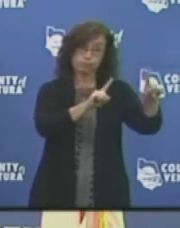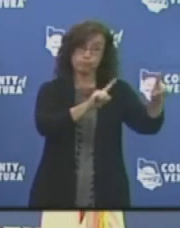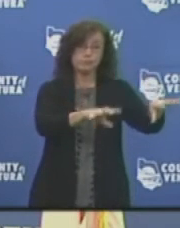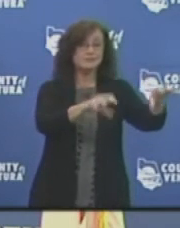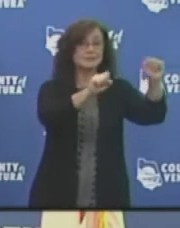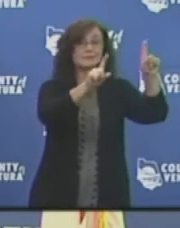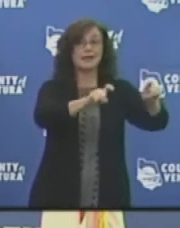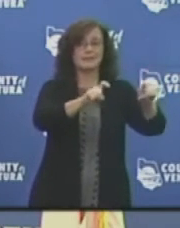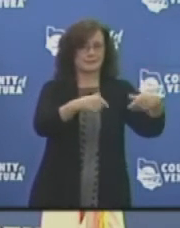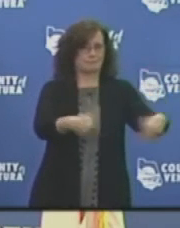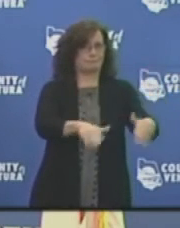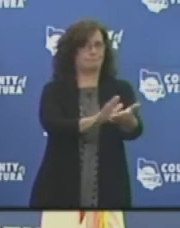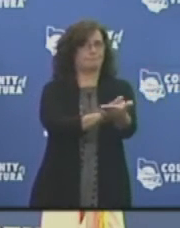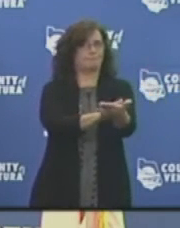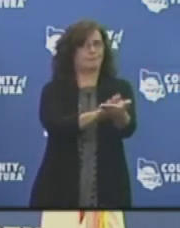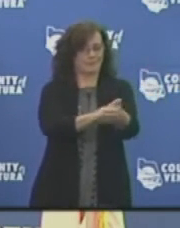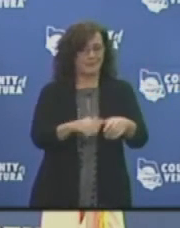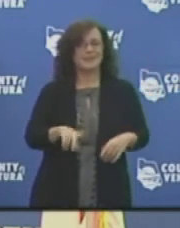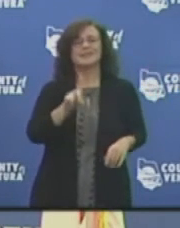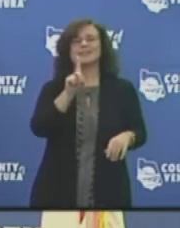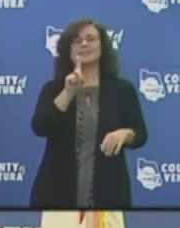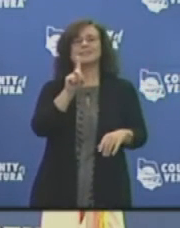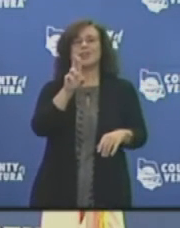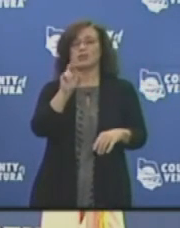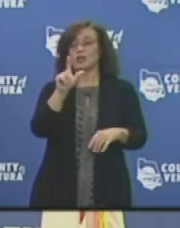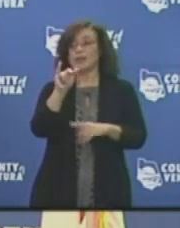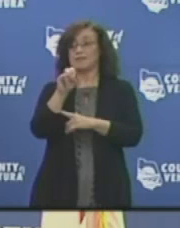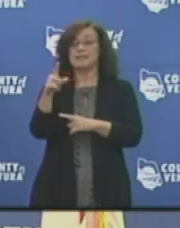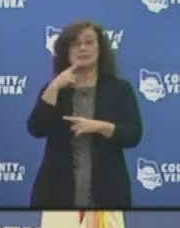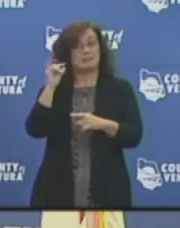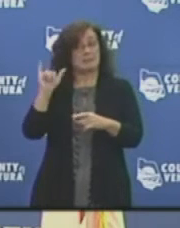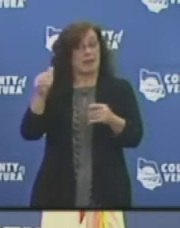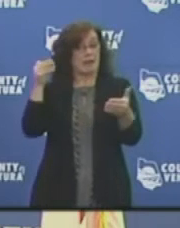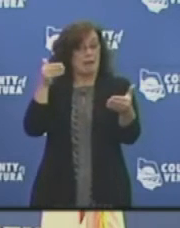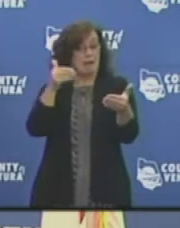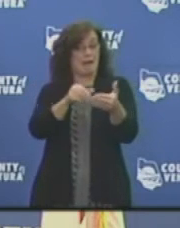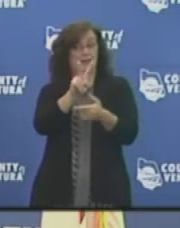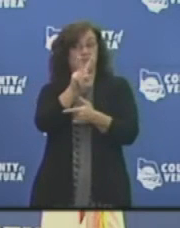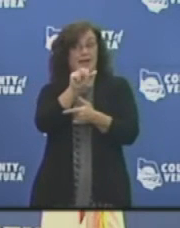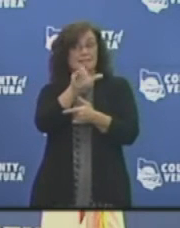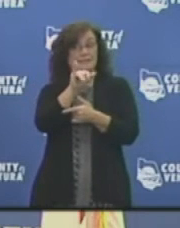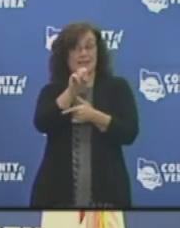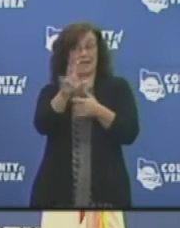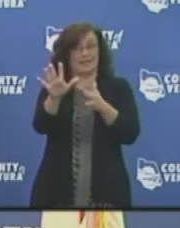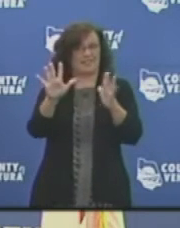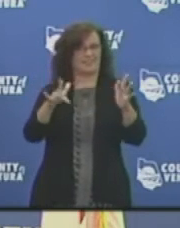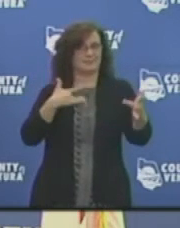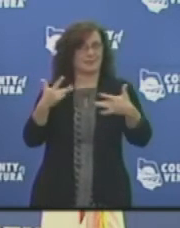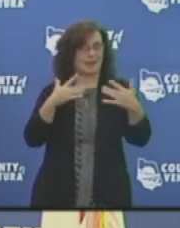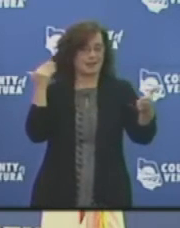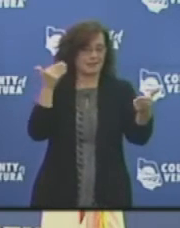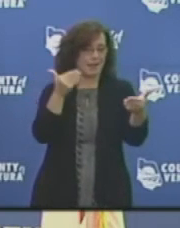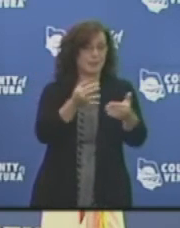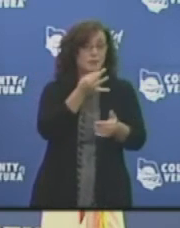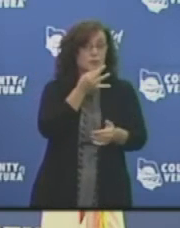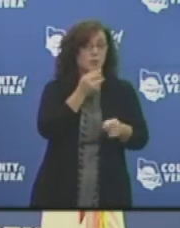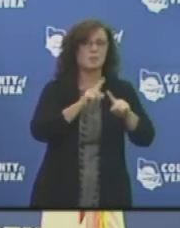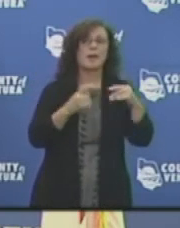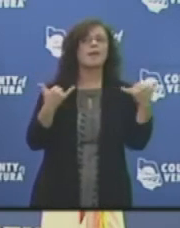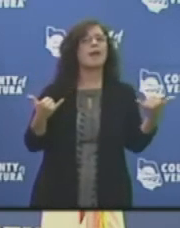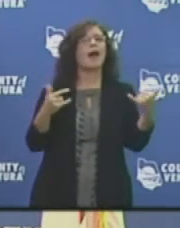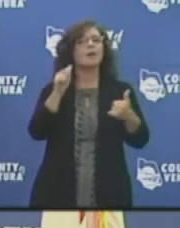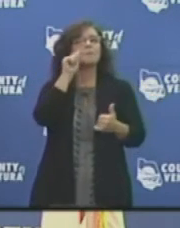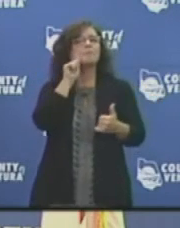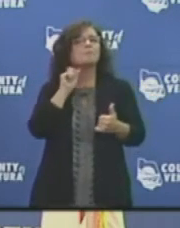Levin say, until the vaccine is here, and it's coming, which is very exciting, really the only weapons that we have to battle this virus are